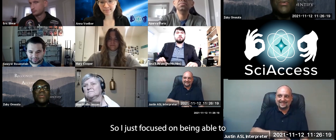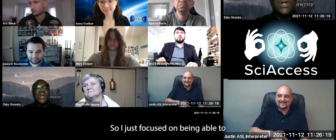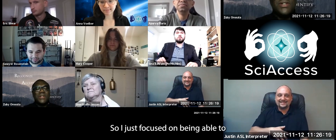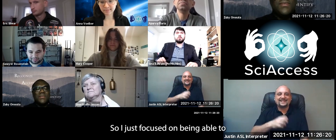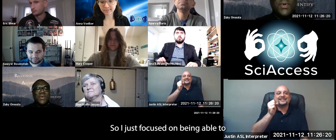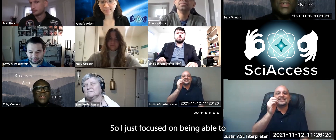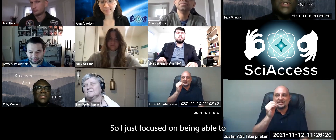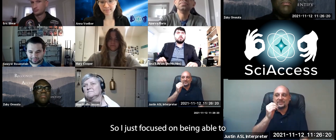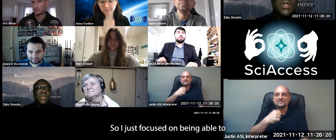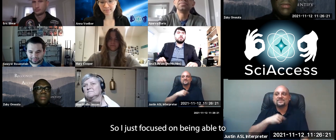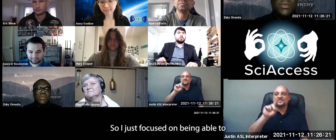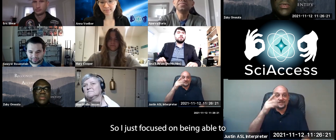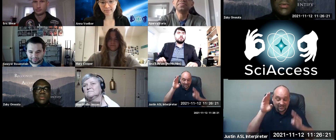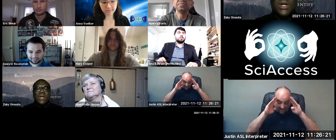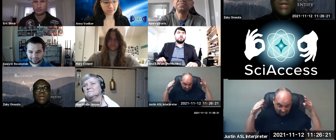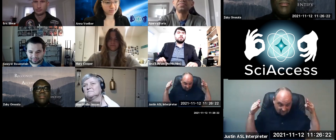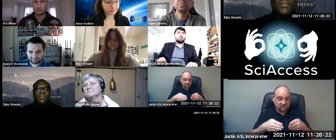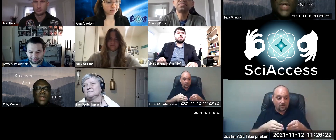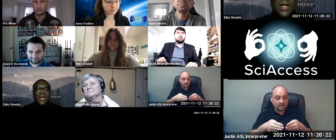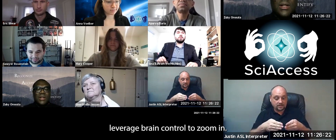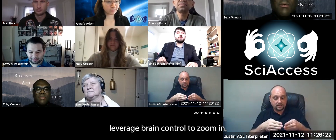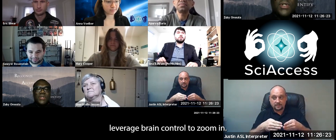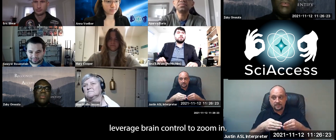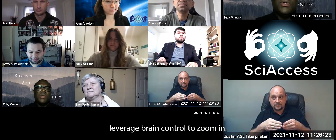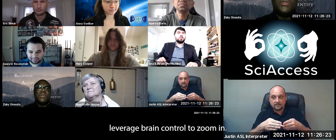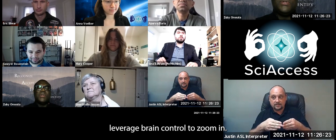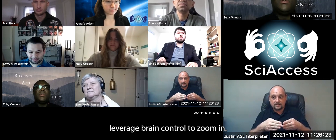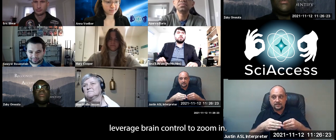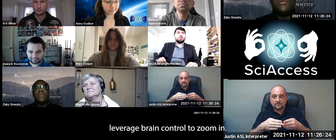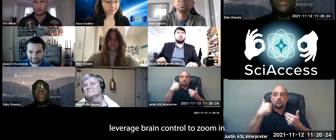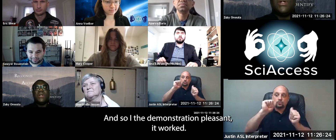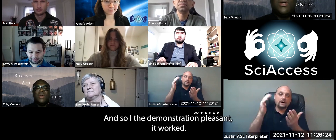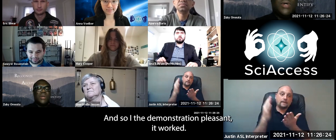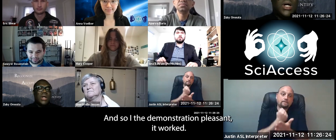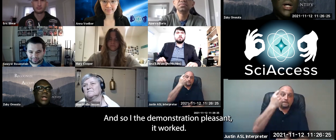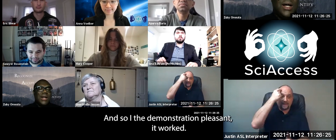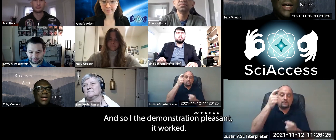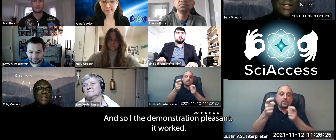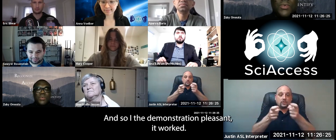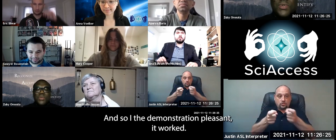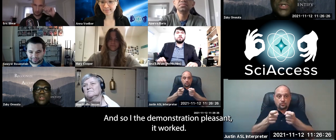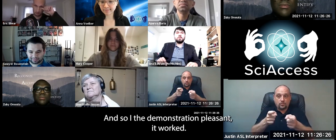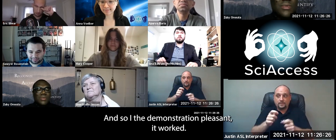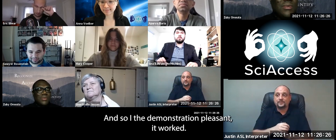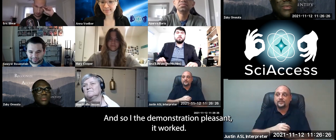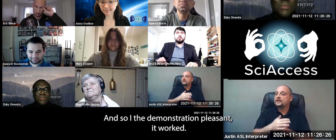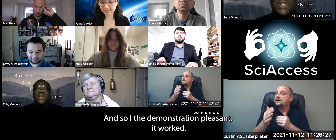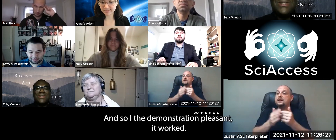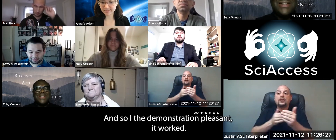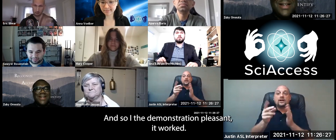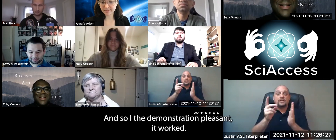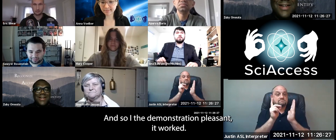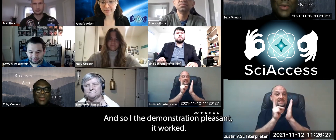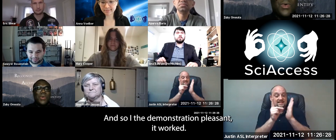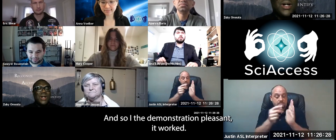nature. So I just focused on being able to leverage the brain control to zoom in. And so the demonstration was